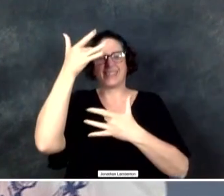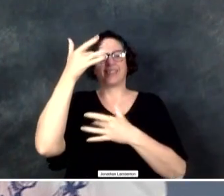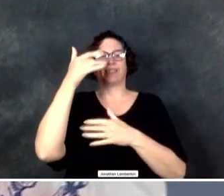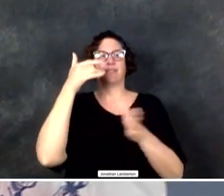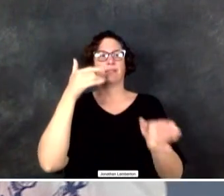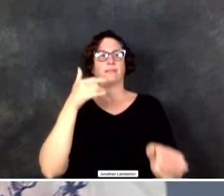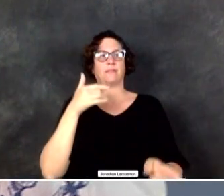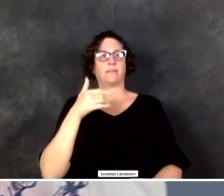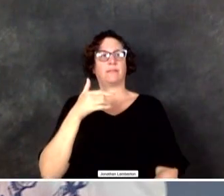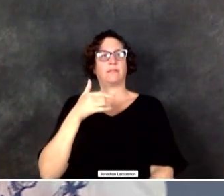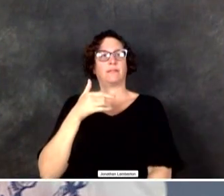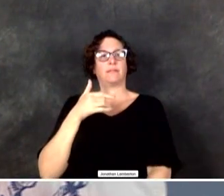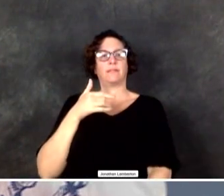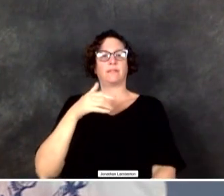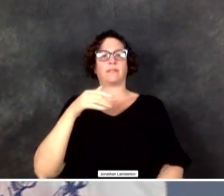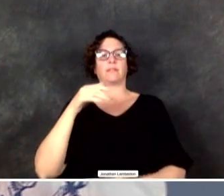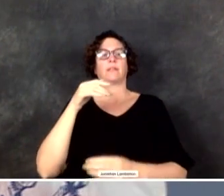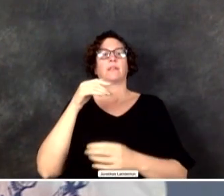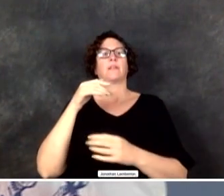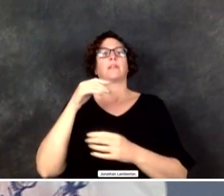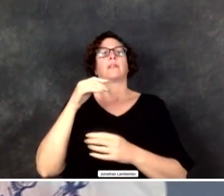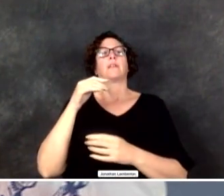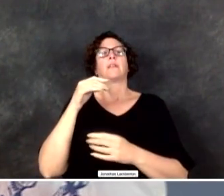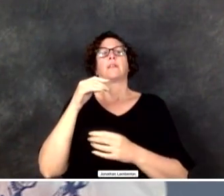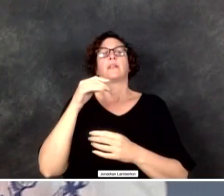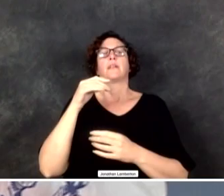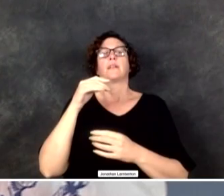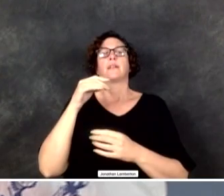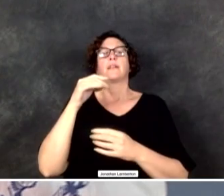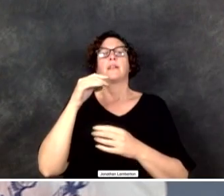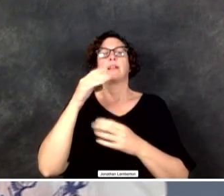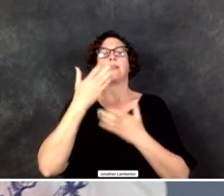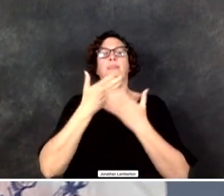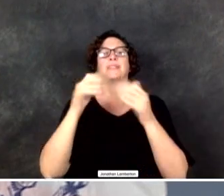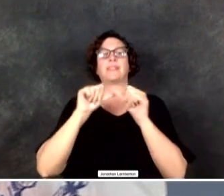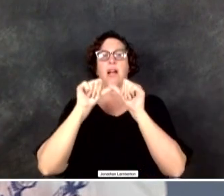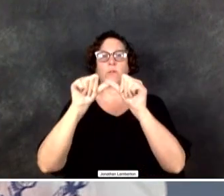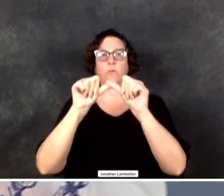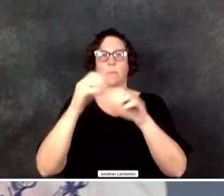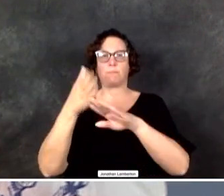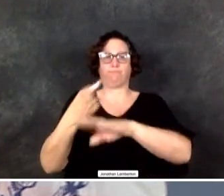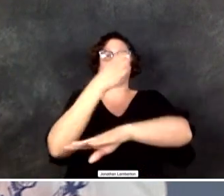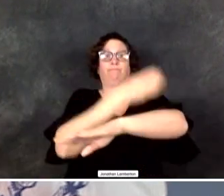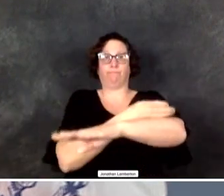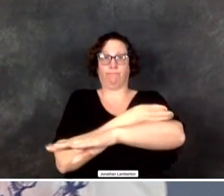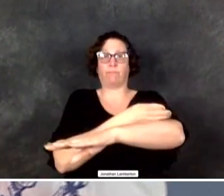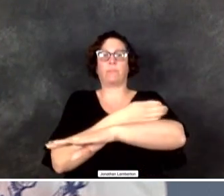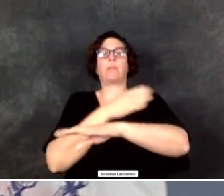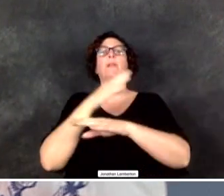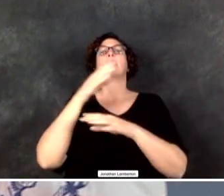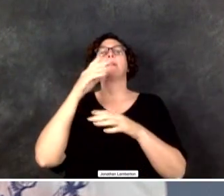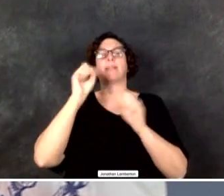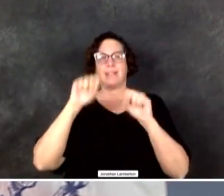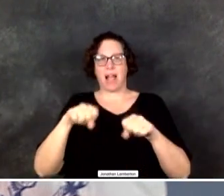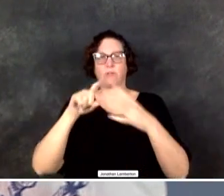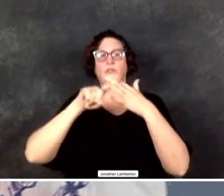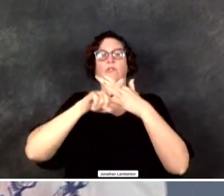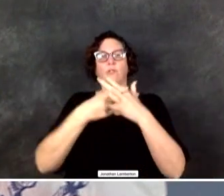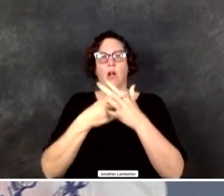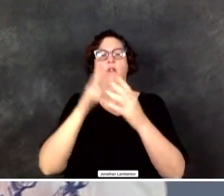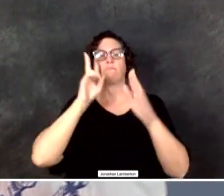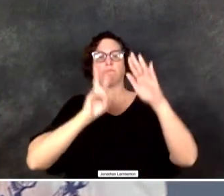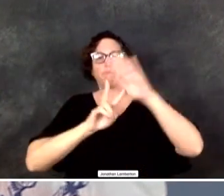that we can get into those next phases that I described earlier in the week, the low transmission and the no transmission. For us to